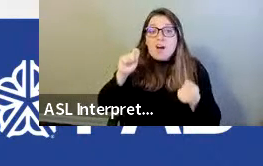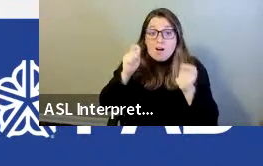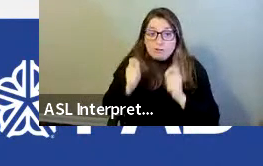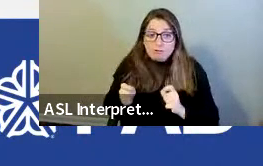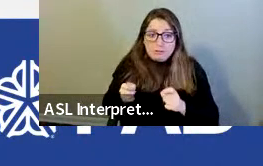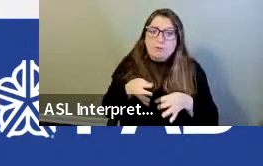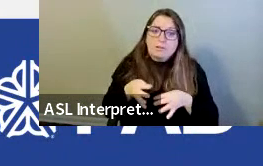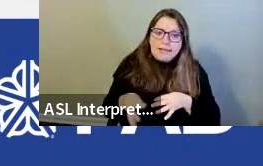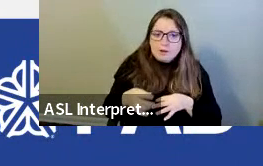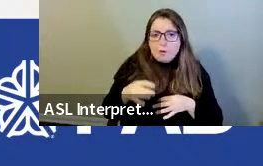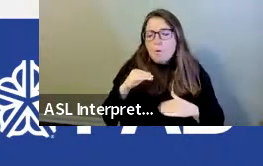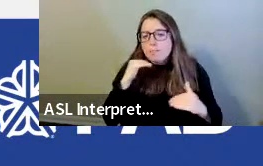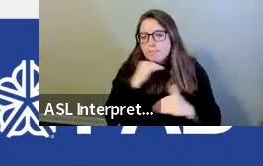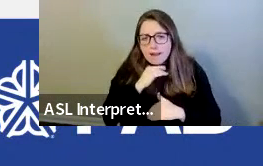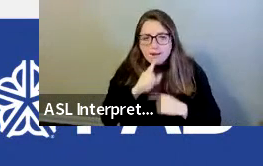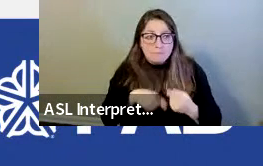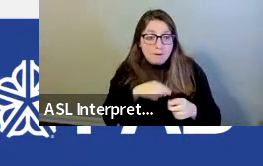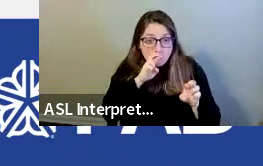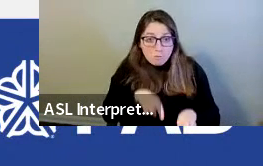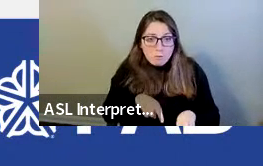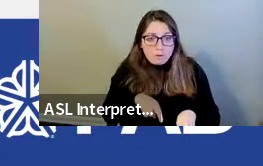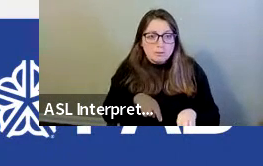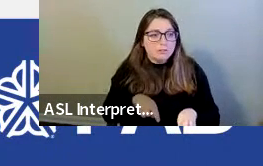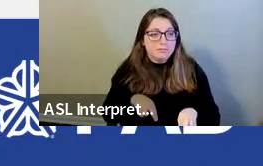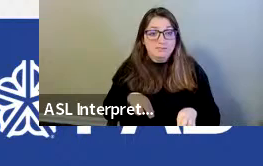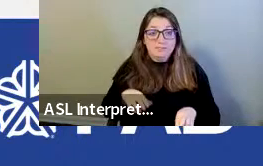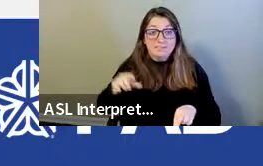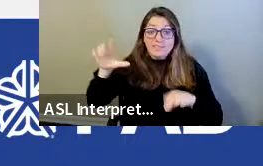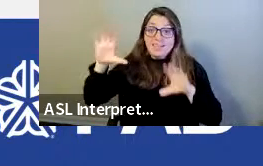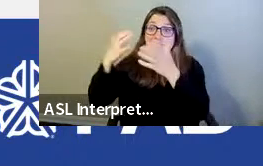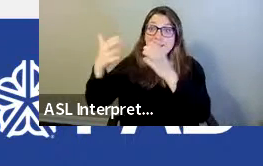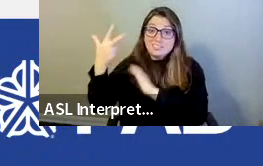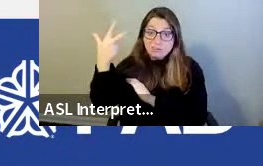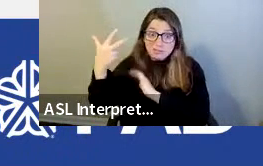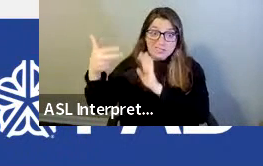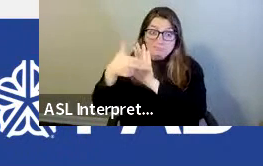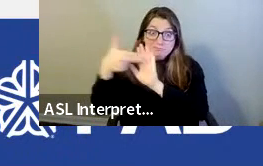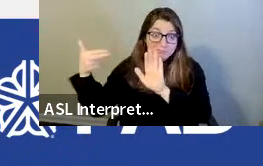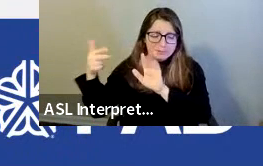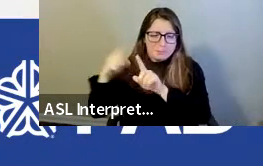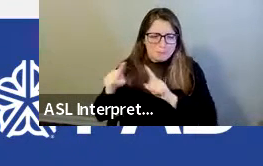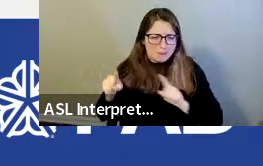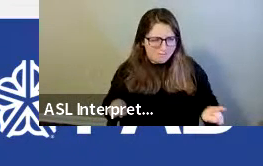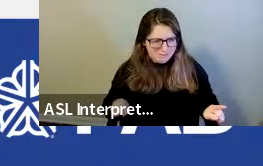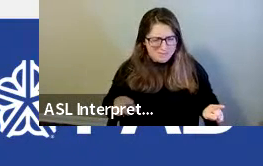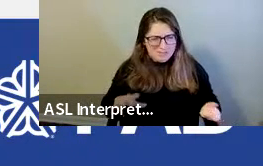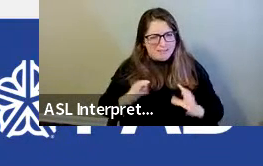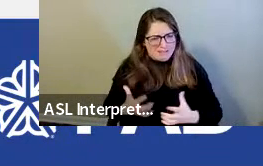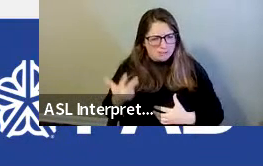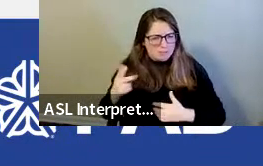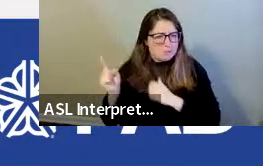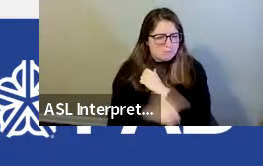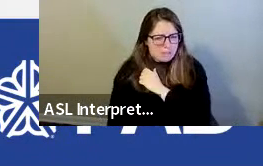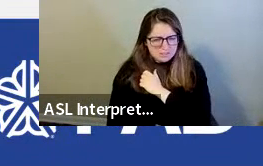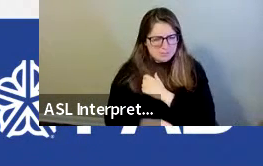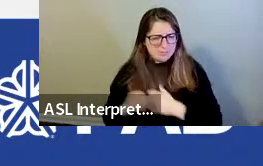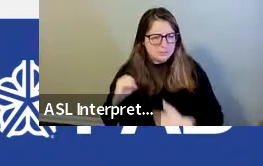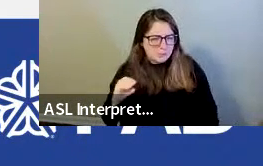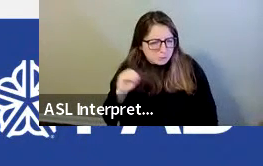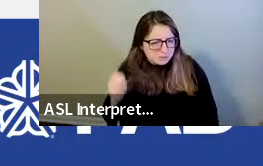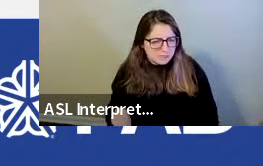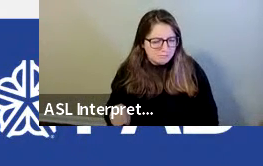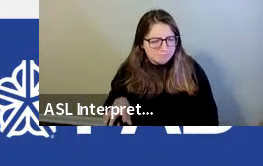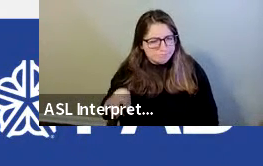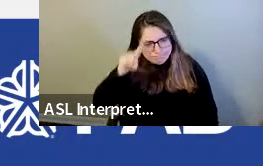3 violation 0% of the time. So again, this is just taking the results of these sustained